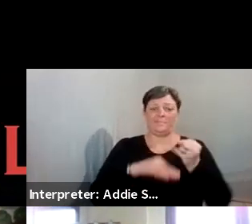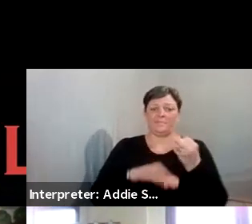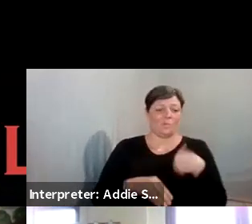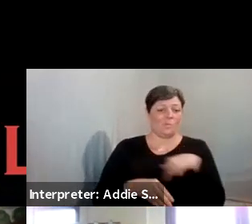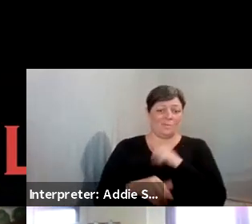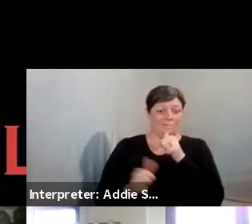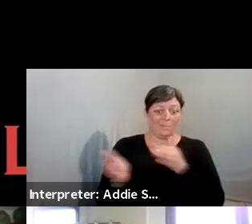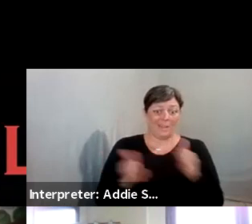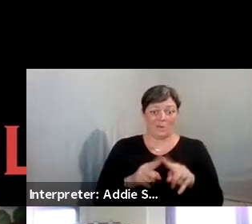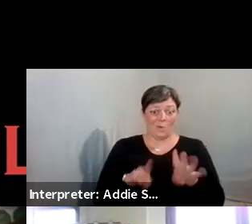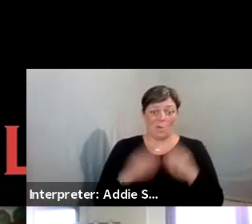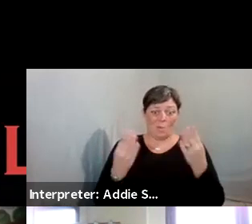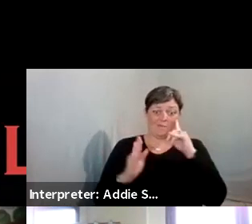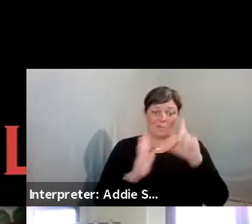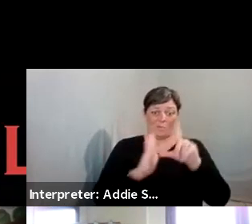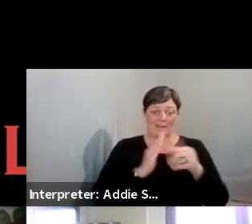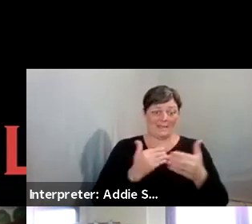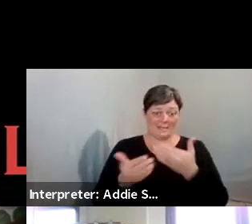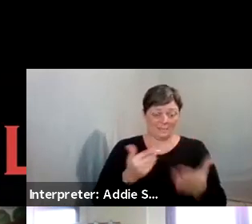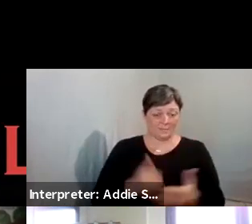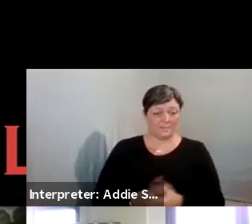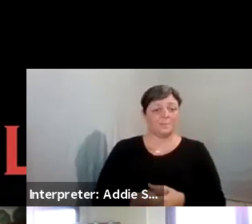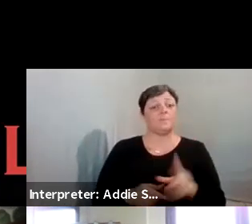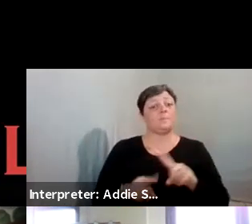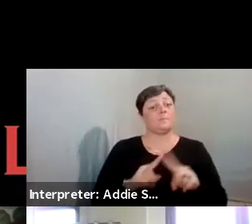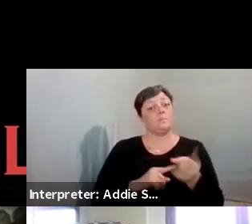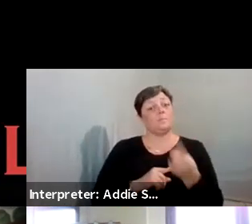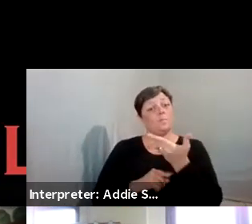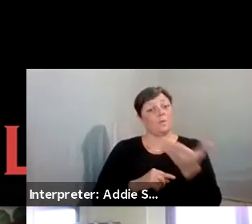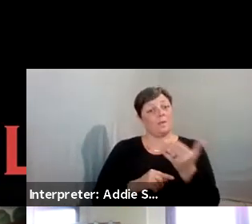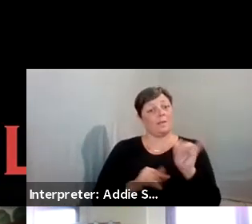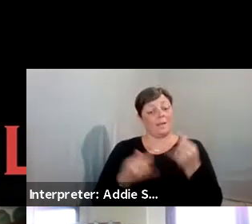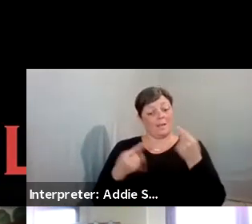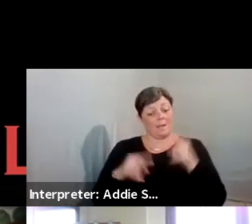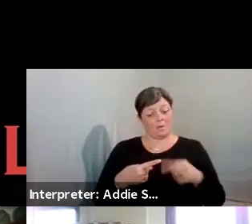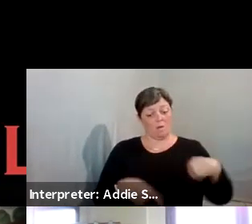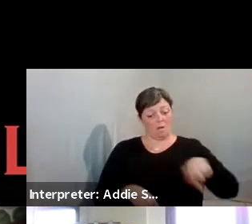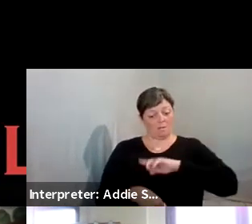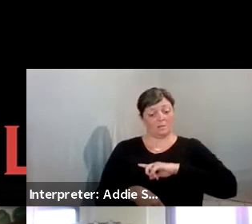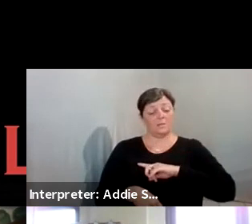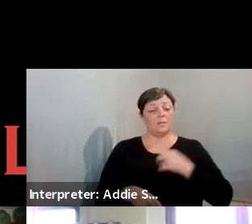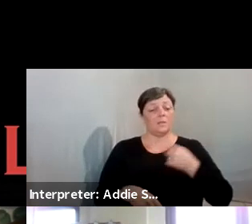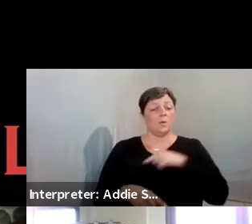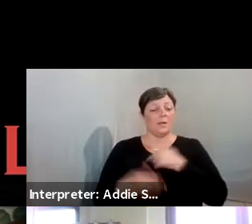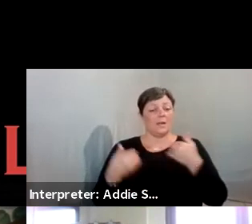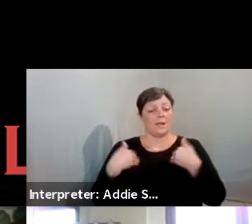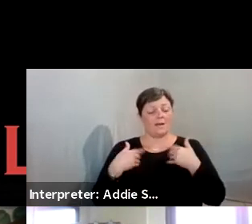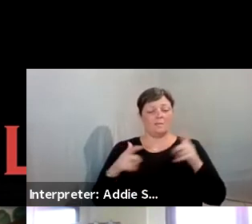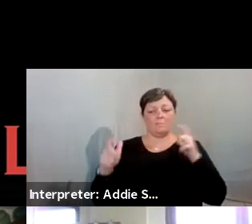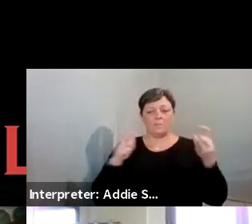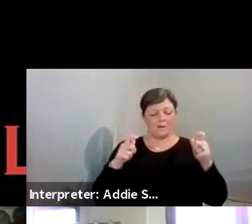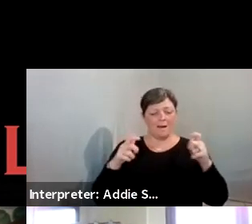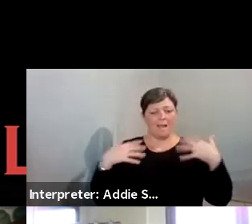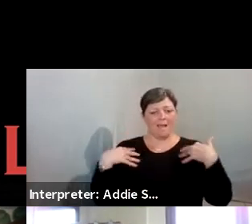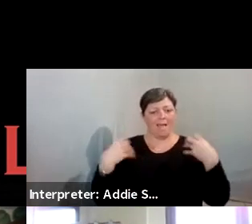open for a while anyway. But one thing that's happened to us, we host this huge health